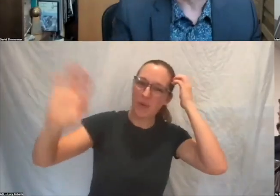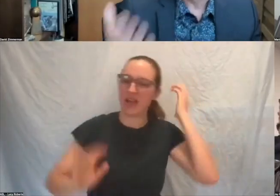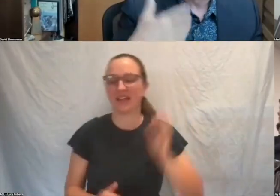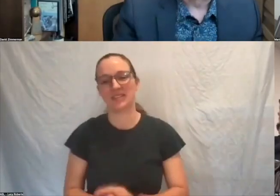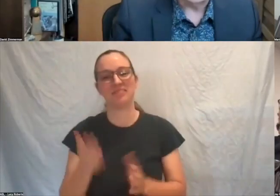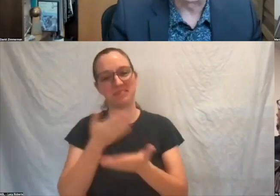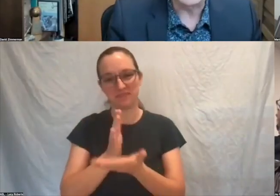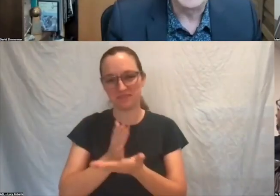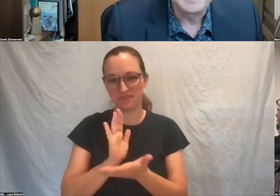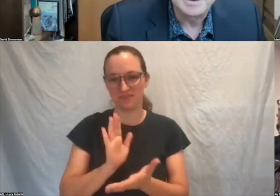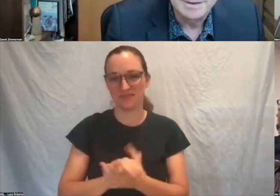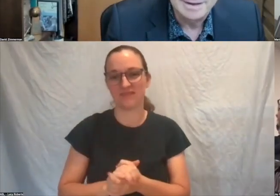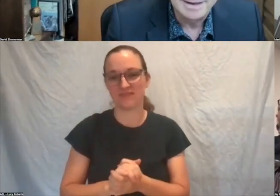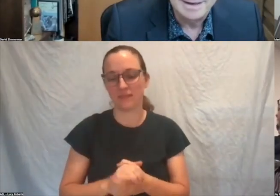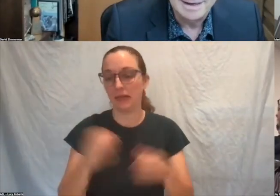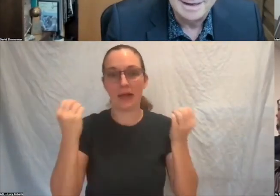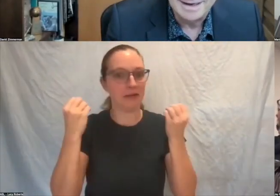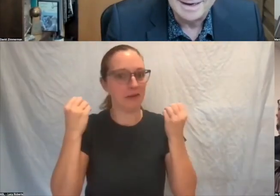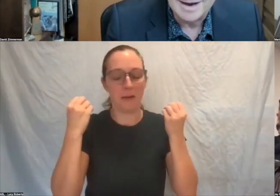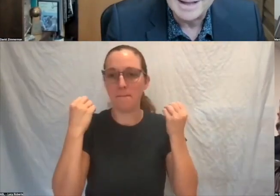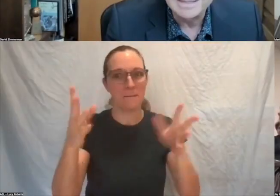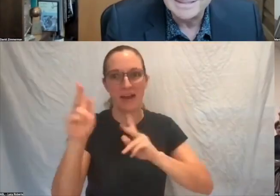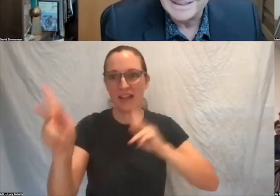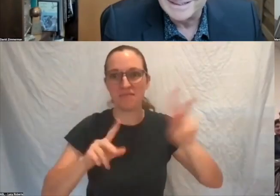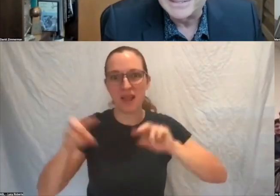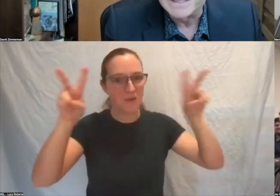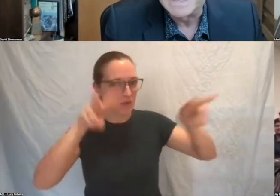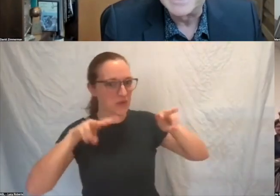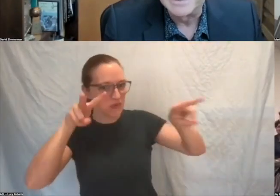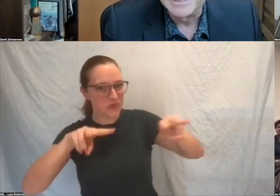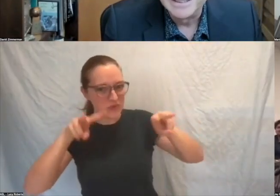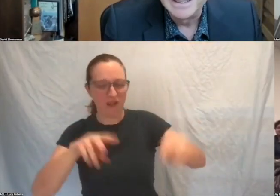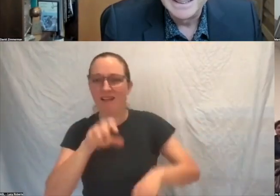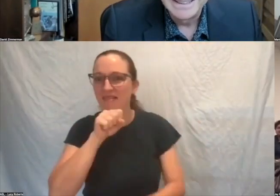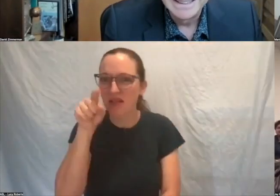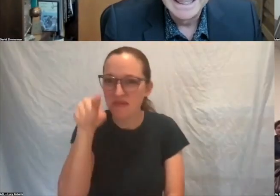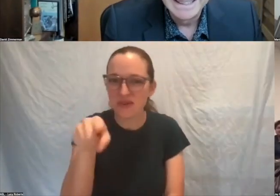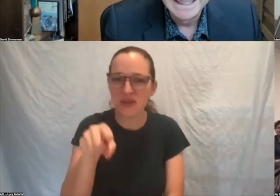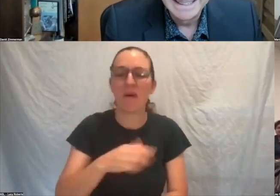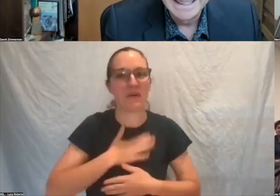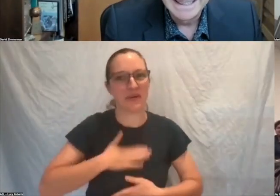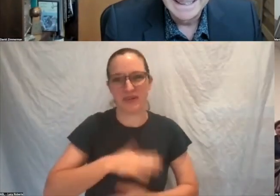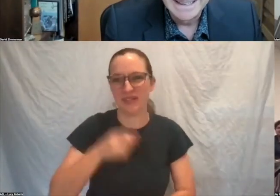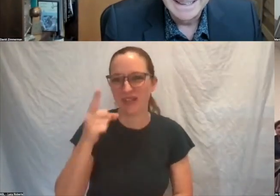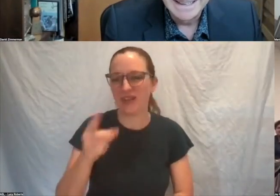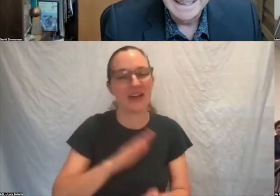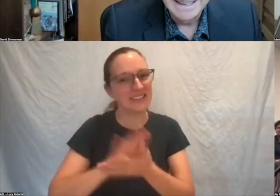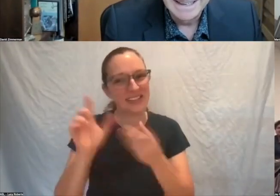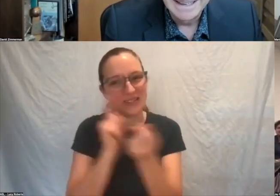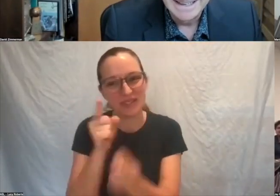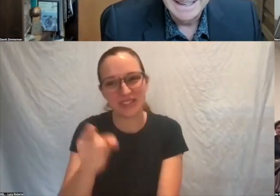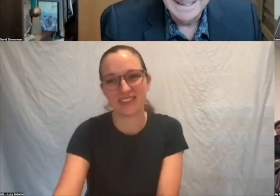Well, right. And we just have a whole bunch of other admirers of your work. So oh, for having us, we appreciate it. Nice to meet you,